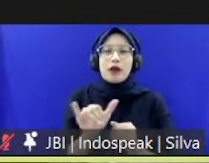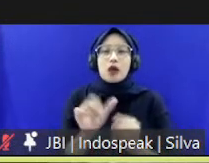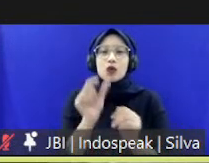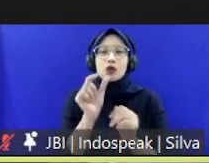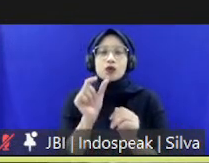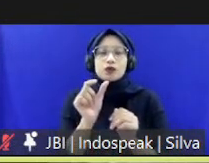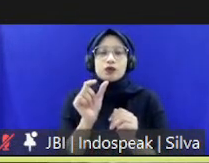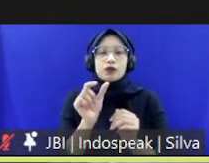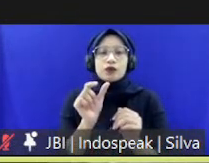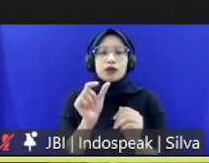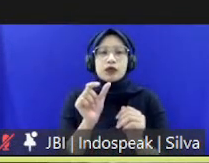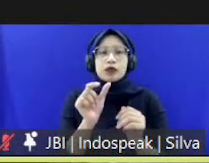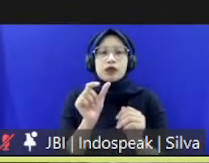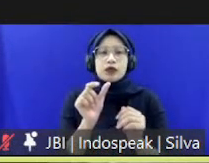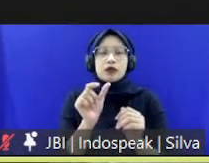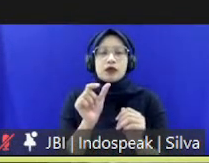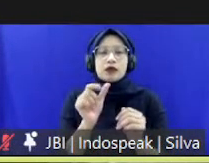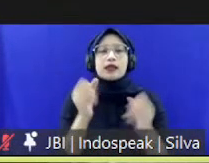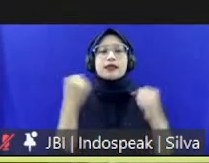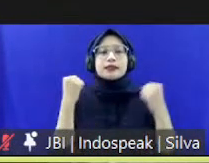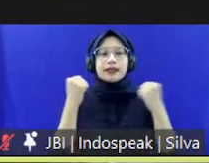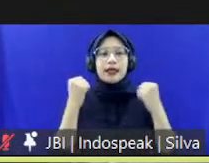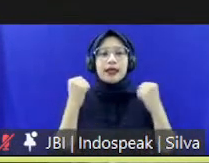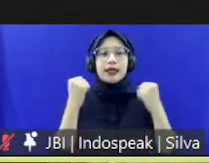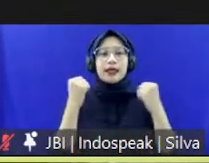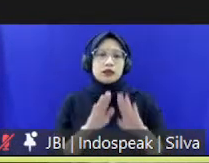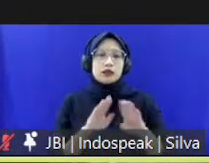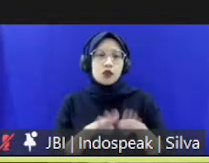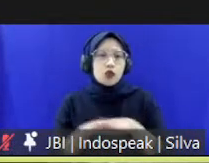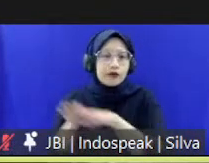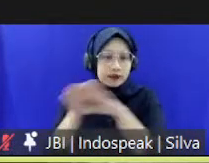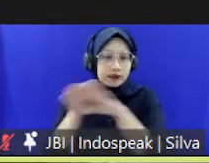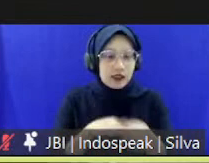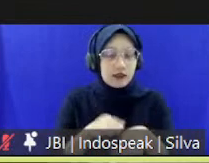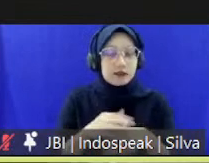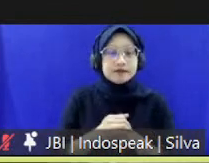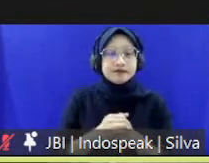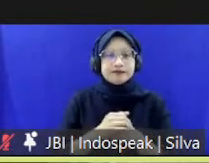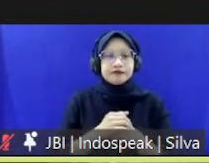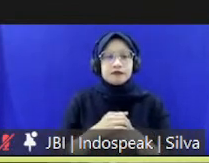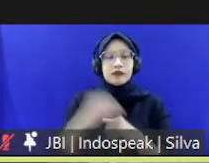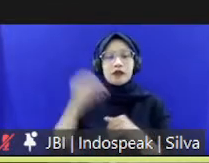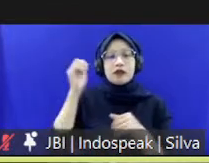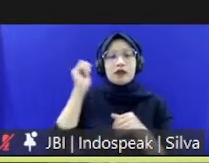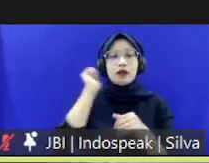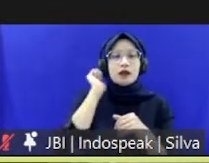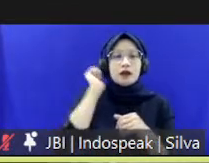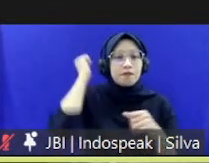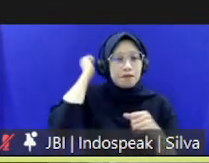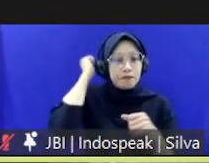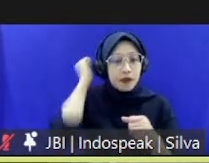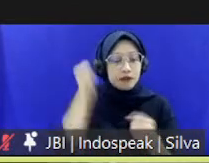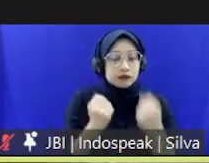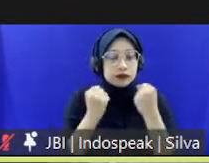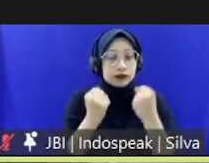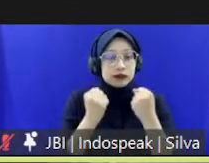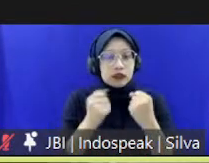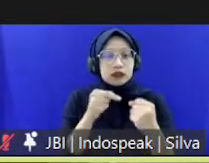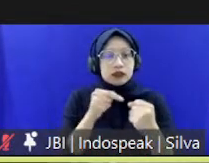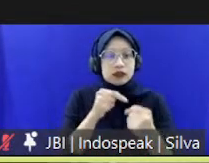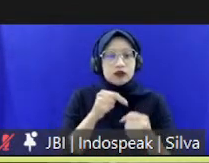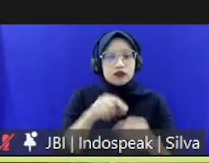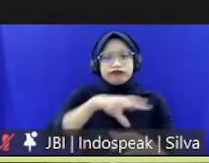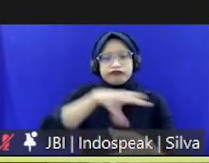when everyone else talking about United Nations Sustainable Development Goal, maternal health is also part of the health issues that have been